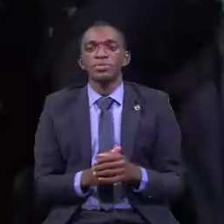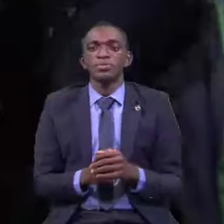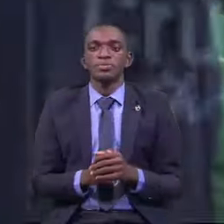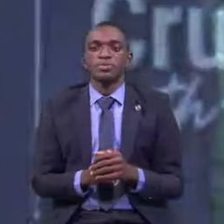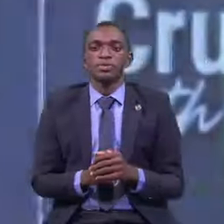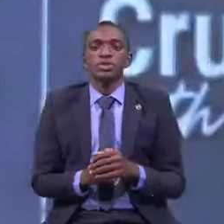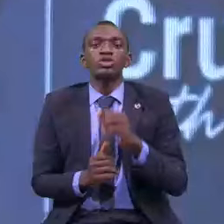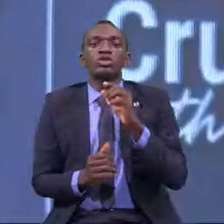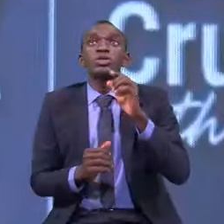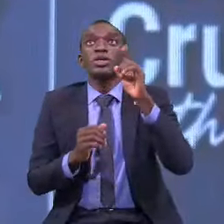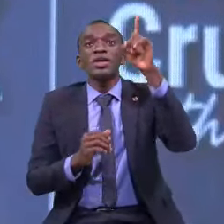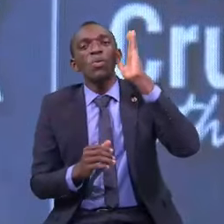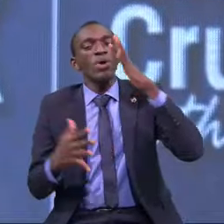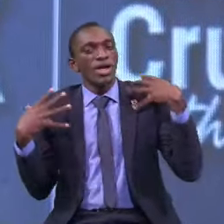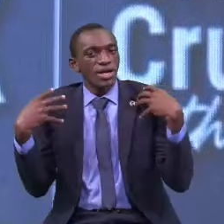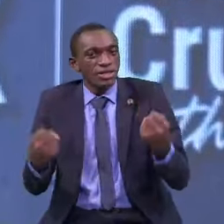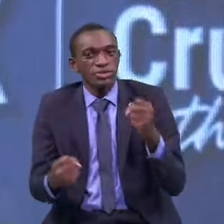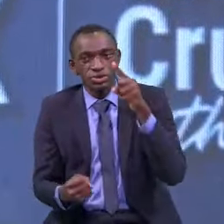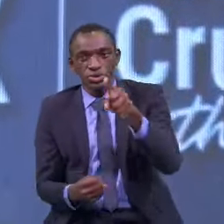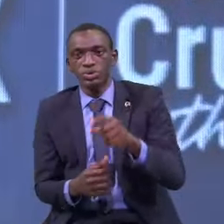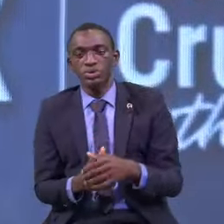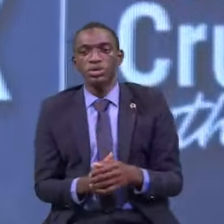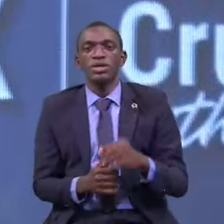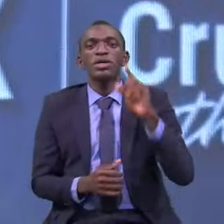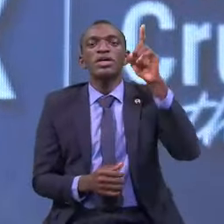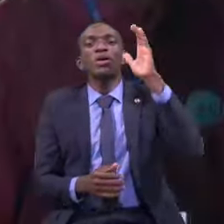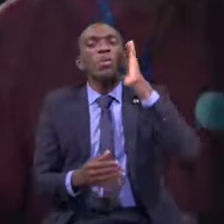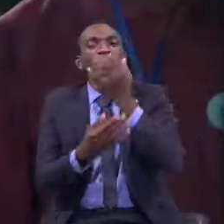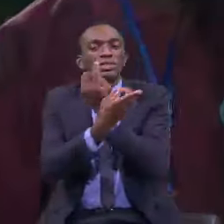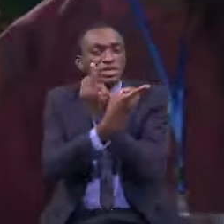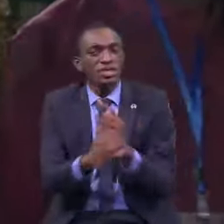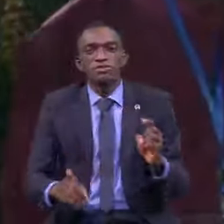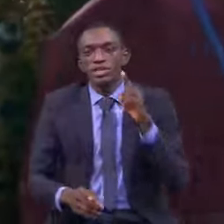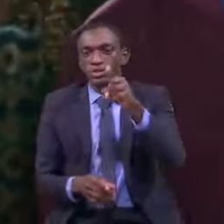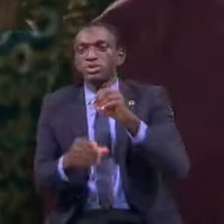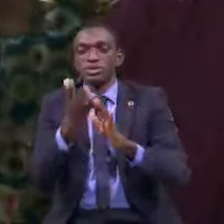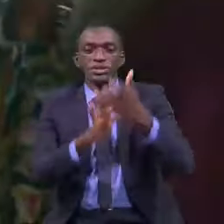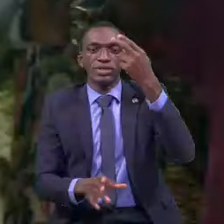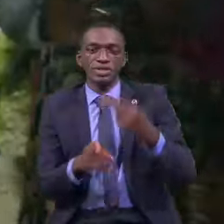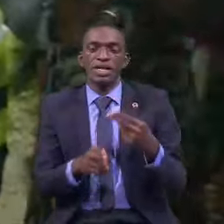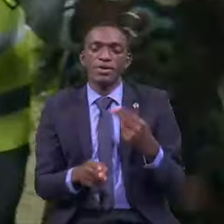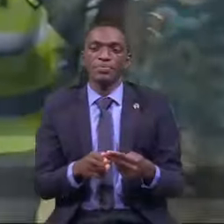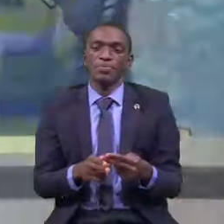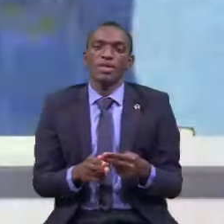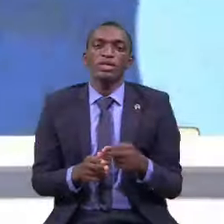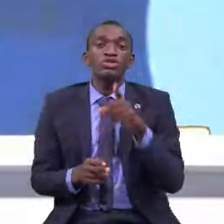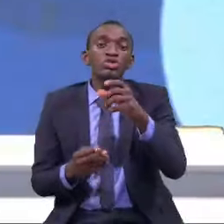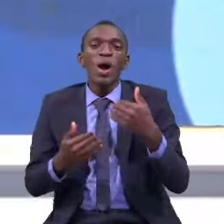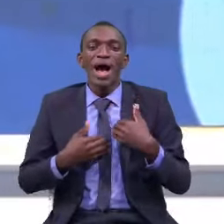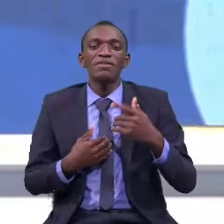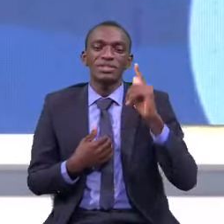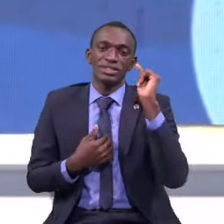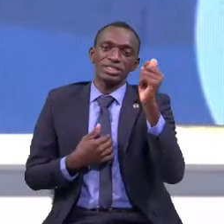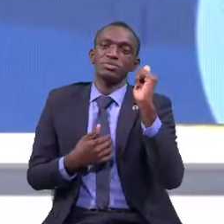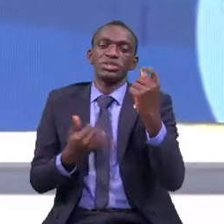He will heal you. He will deliver you. You have a testimony